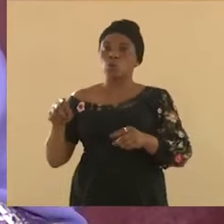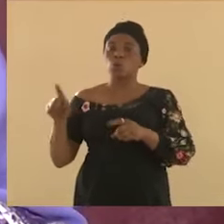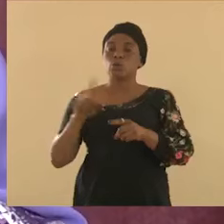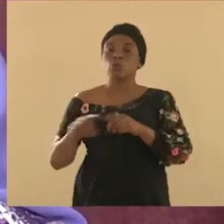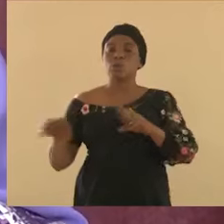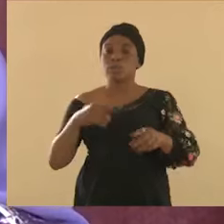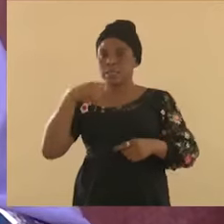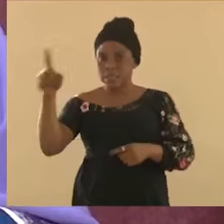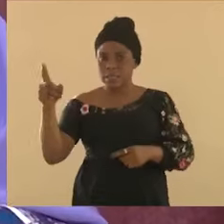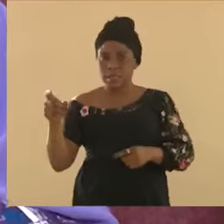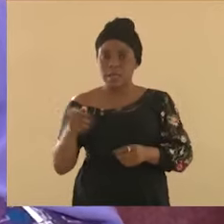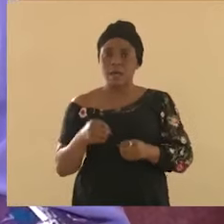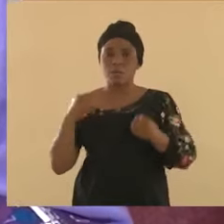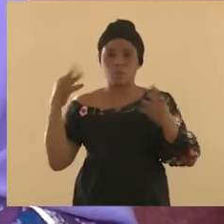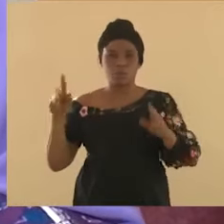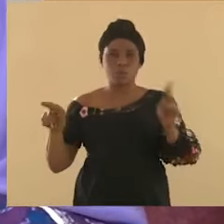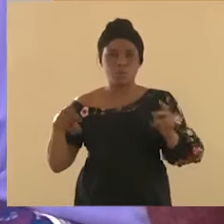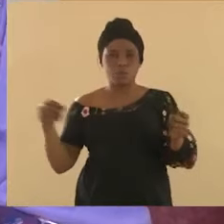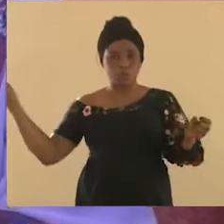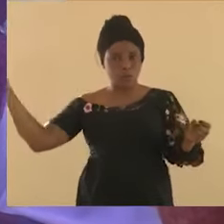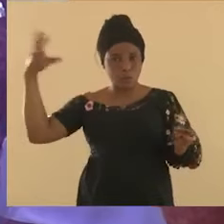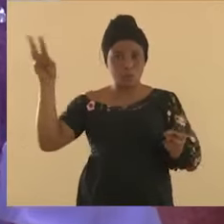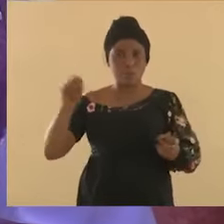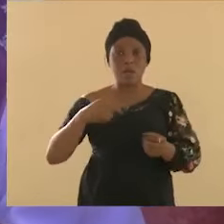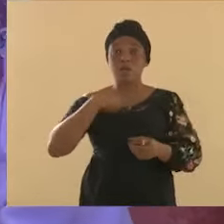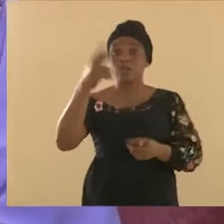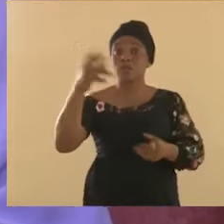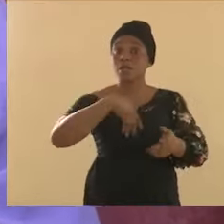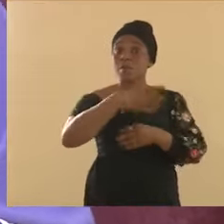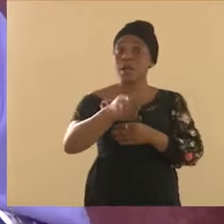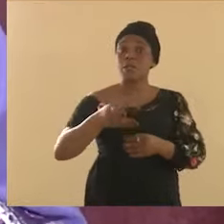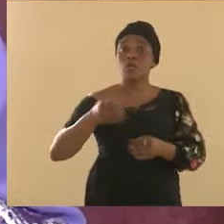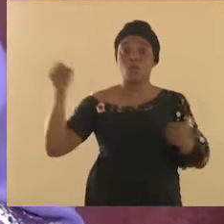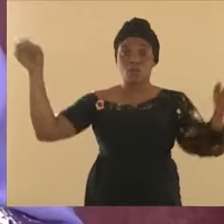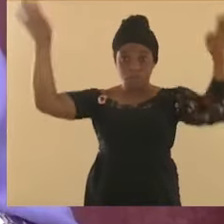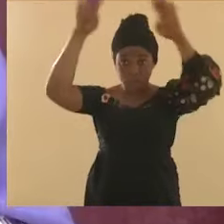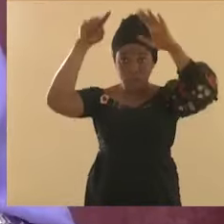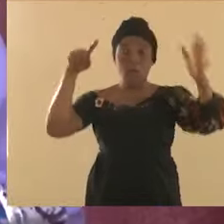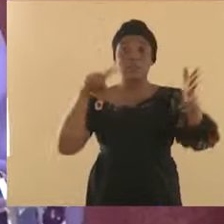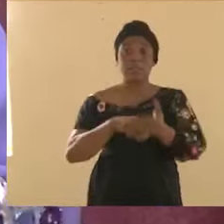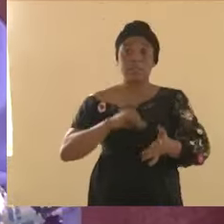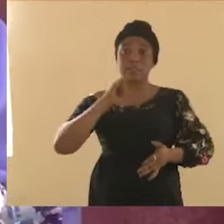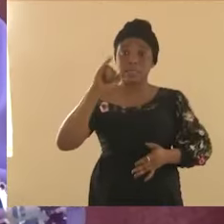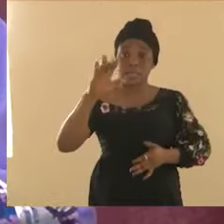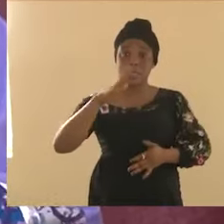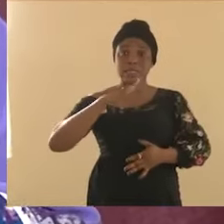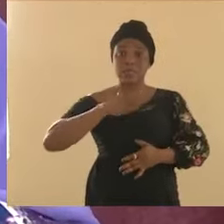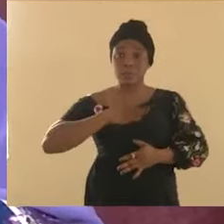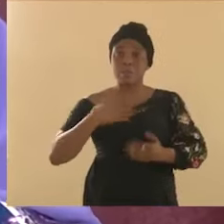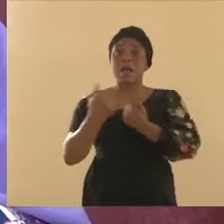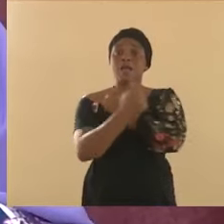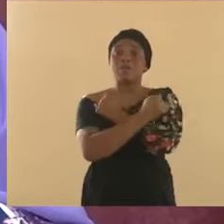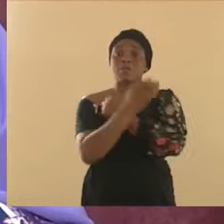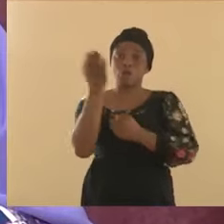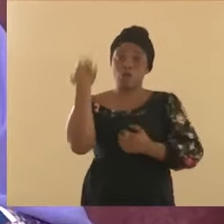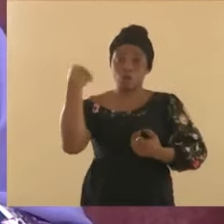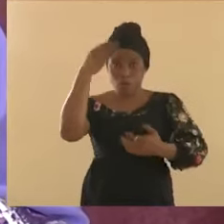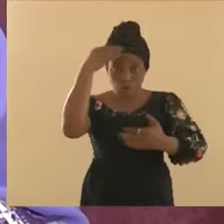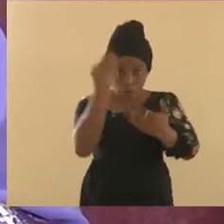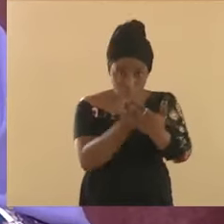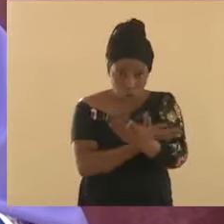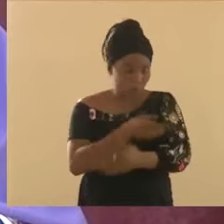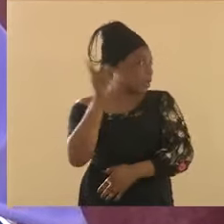afraid. And a cloud overshadowed them, and a voice came out of the cloud, "This is